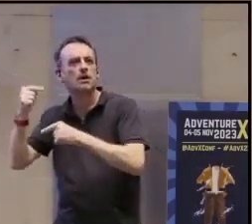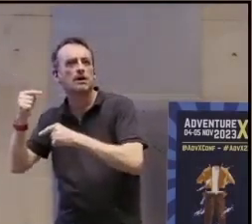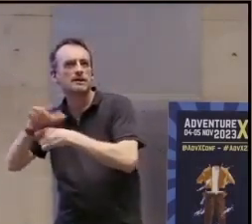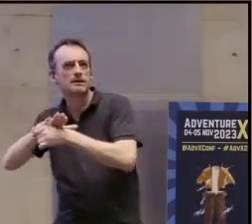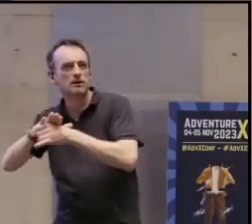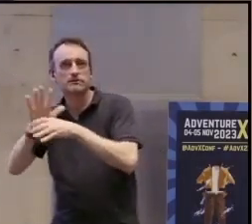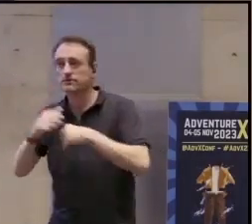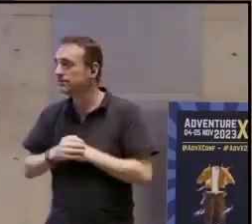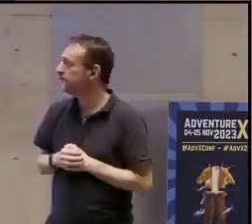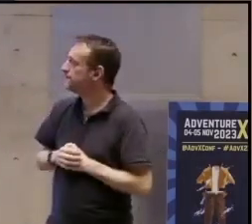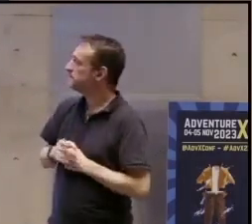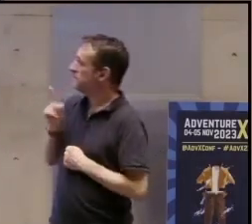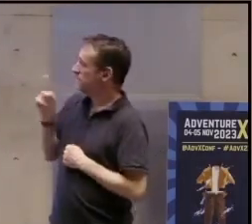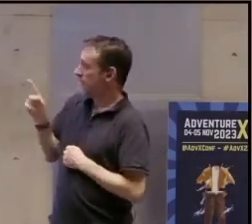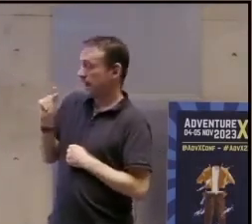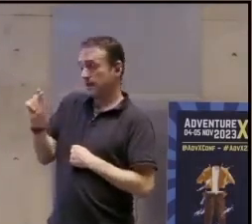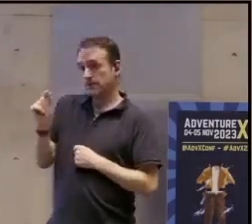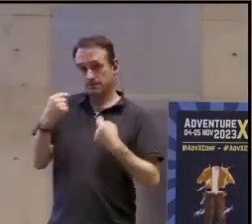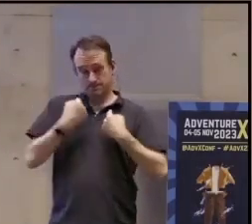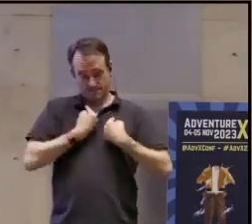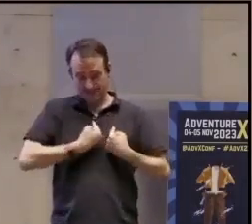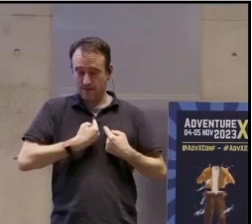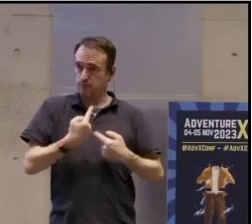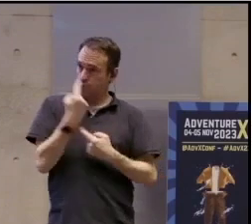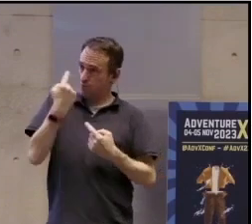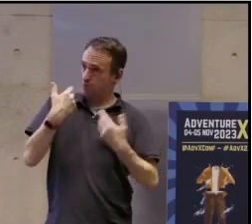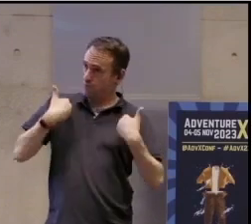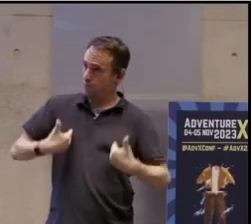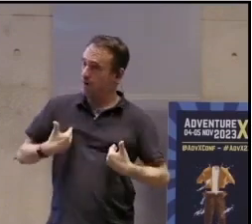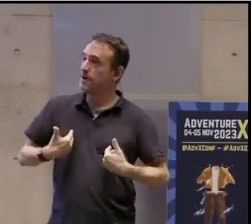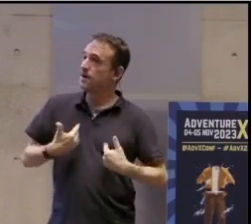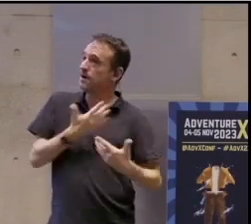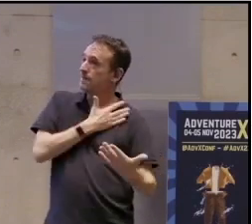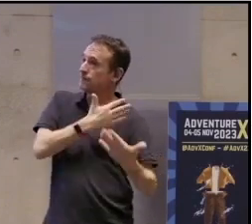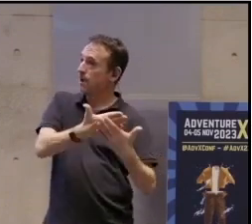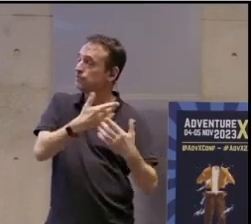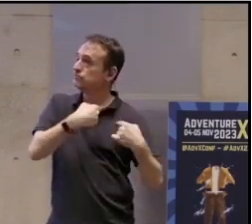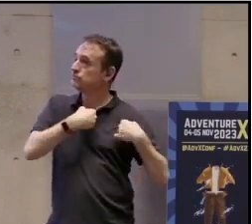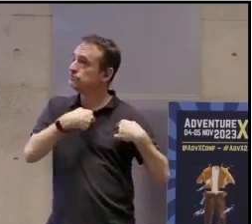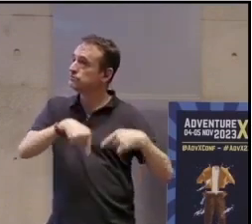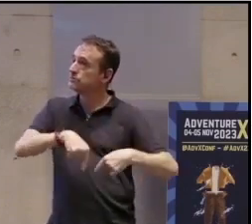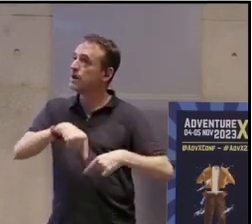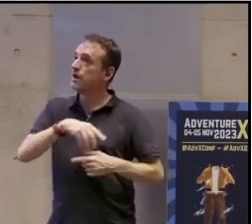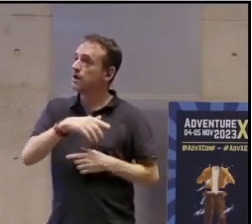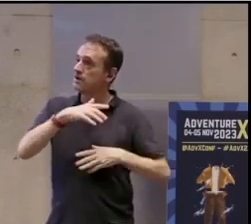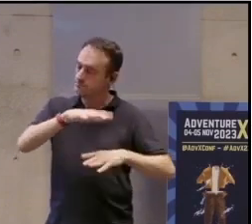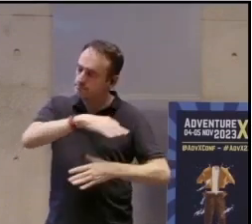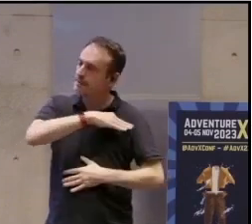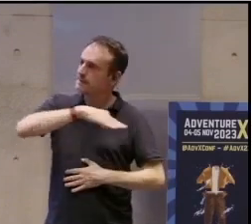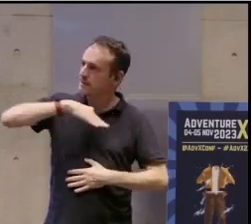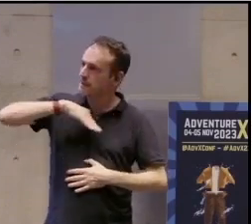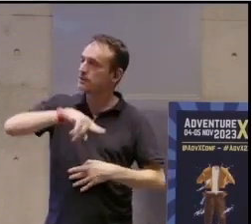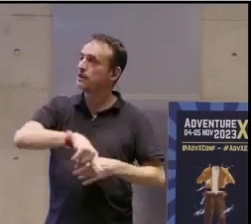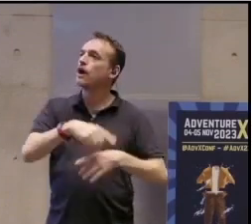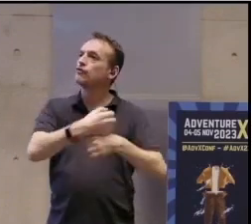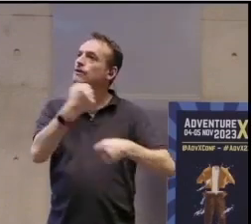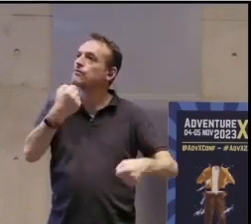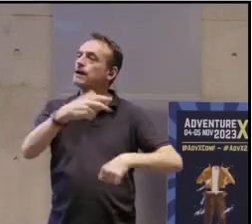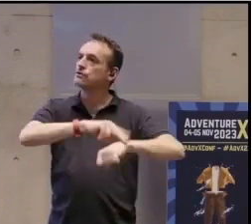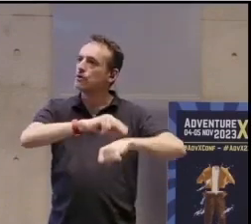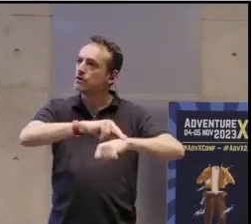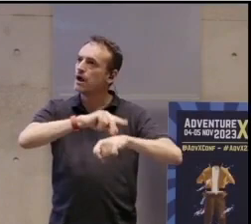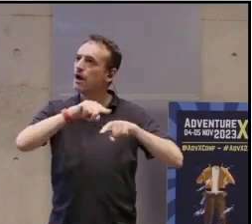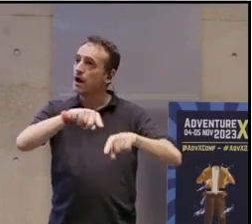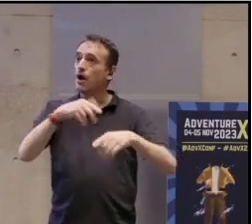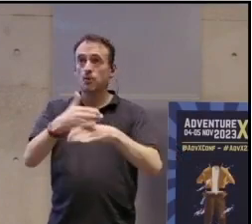So, a little bit about me. My background is in medicine. I graduated as a doctor and worked in